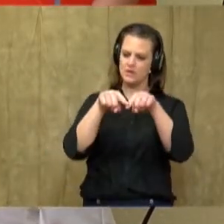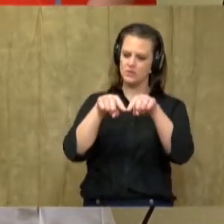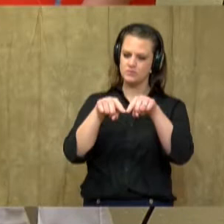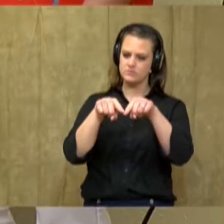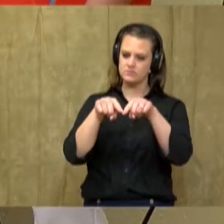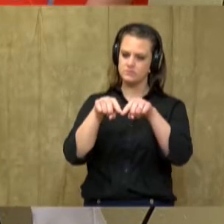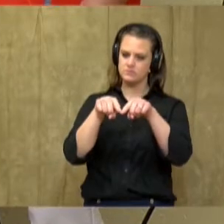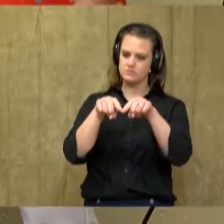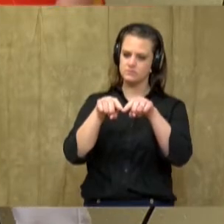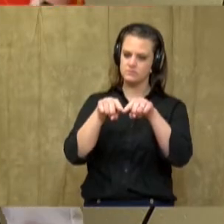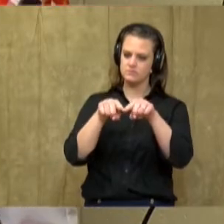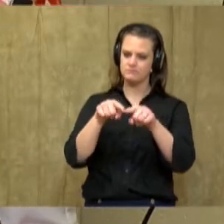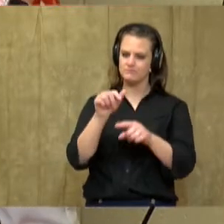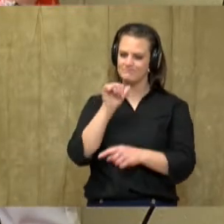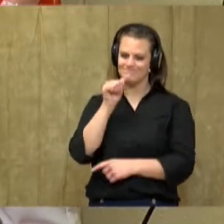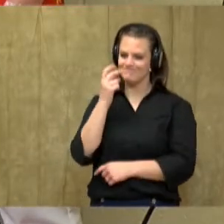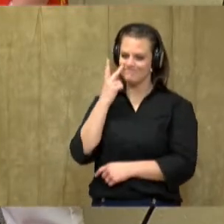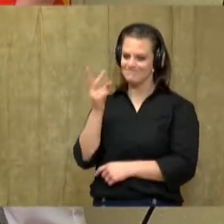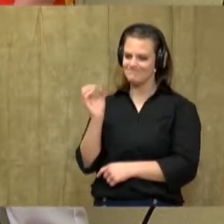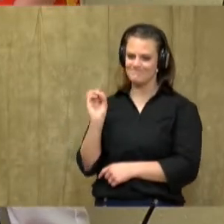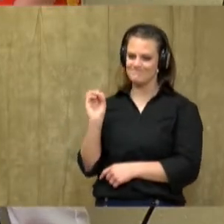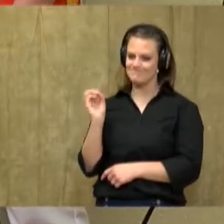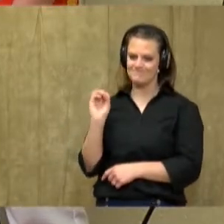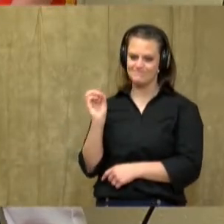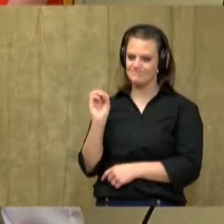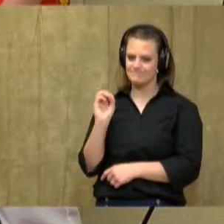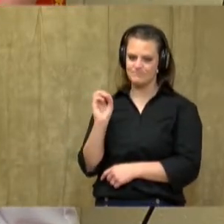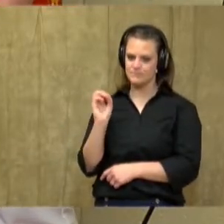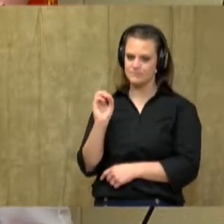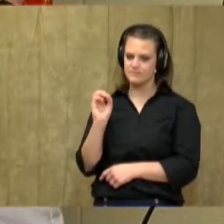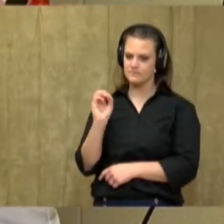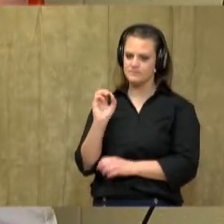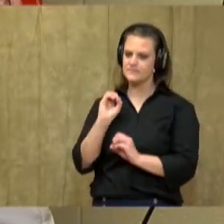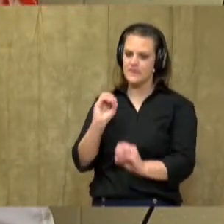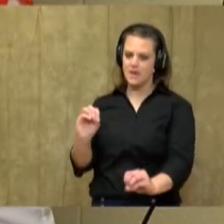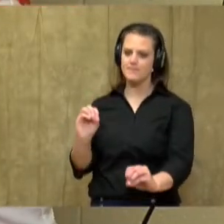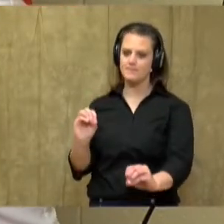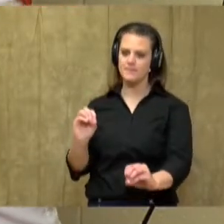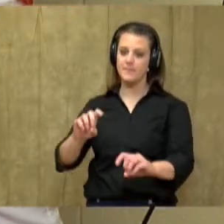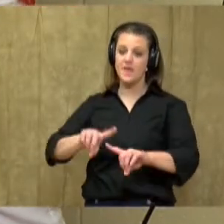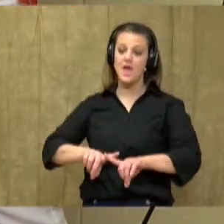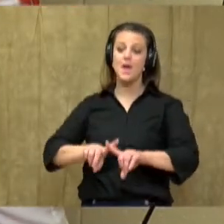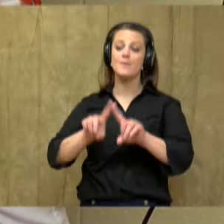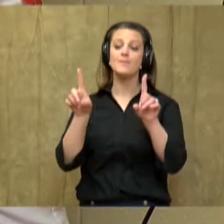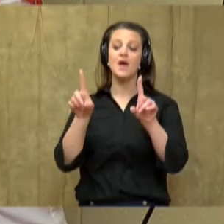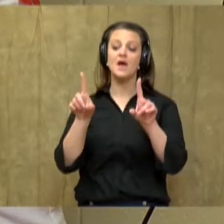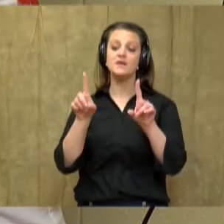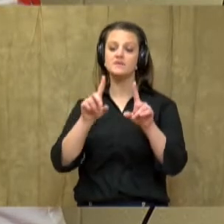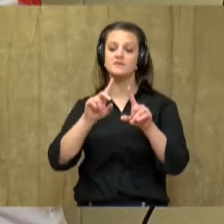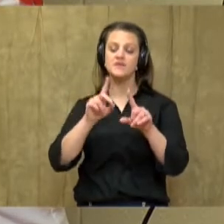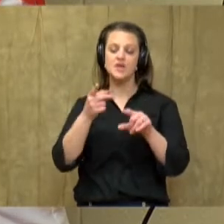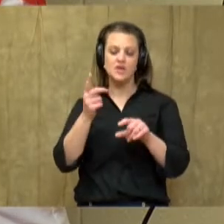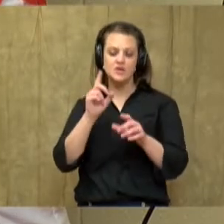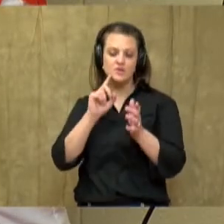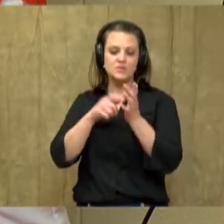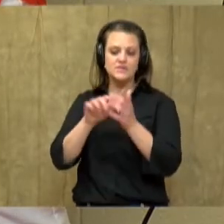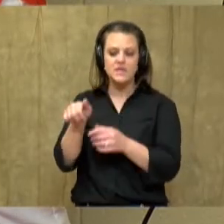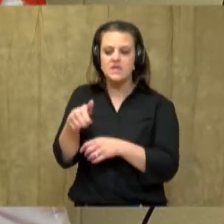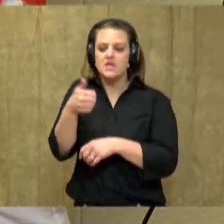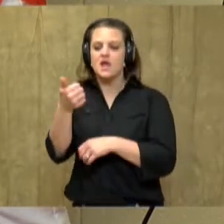right, we don't see any parallel lines, do we? But is there a type of lines that you do see?